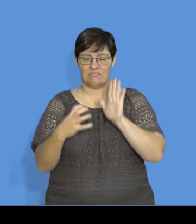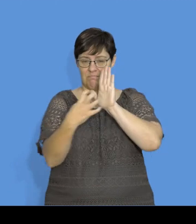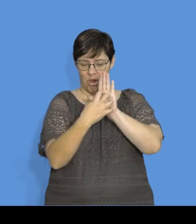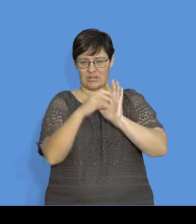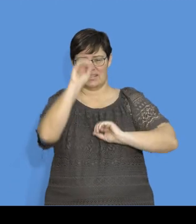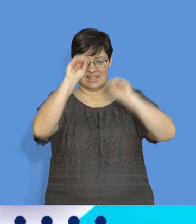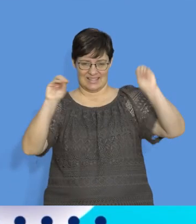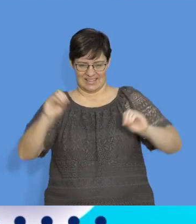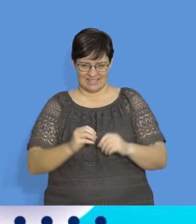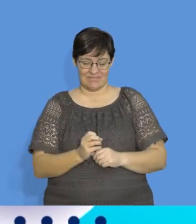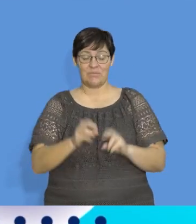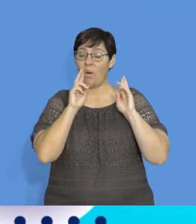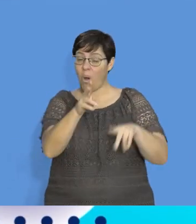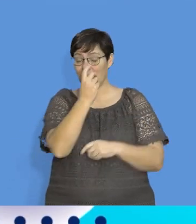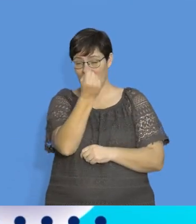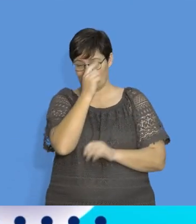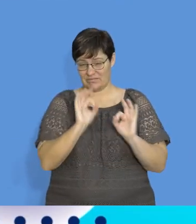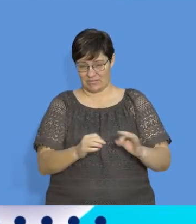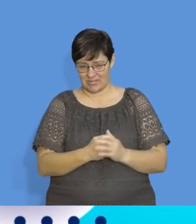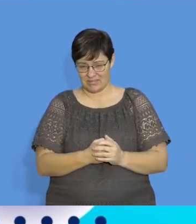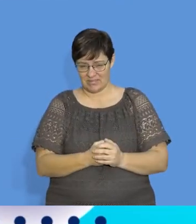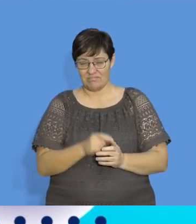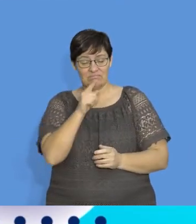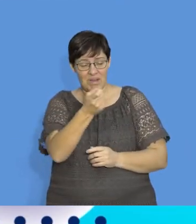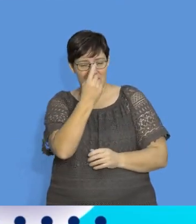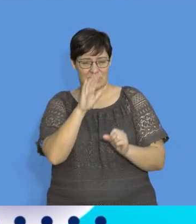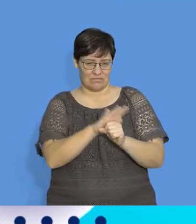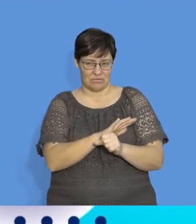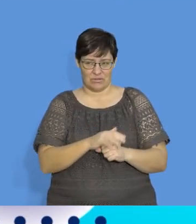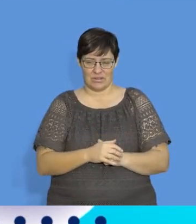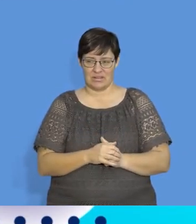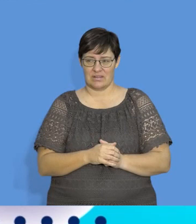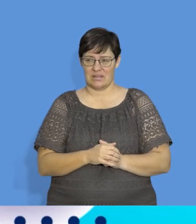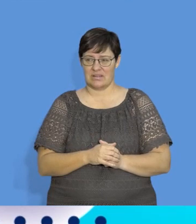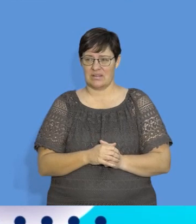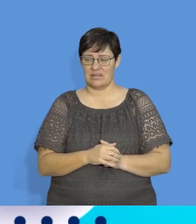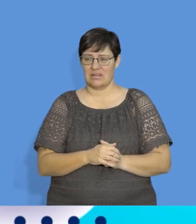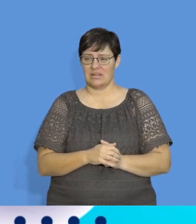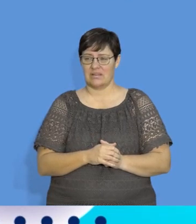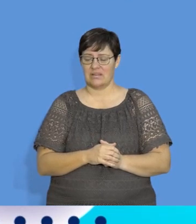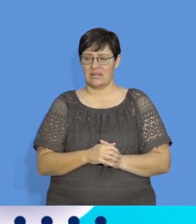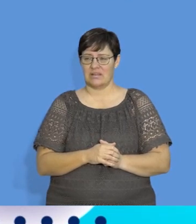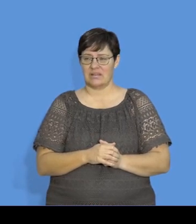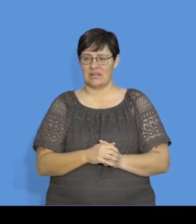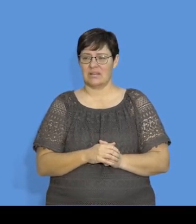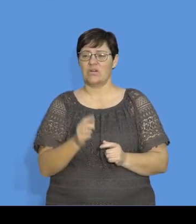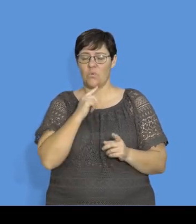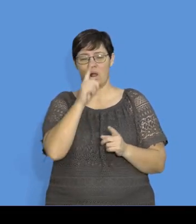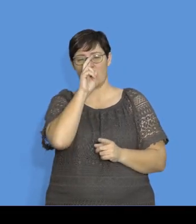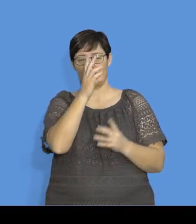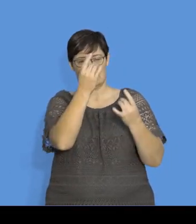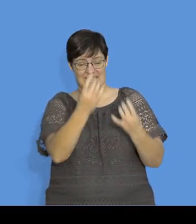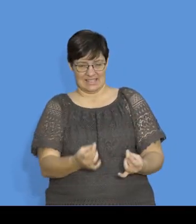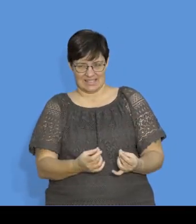scatter plot. Okay, I hope this makes sense and you really understand. Okay, then from there we looked